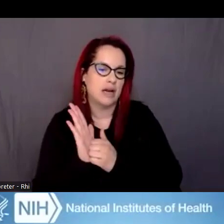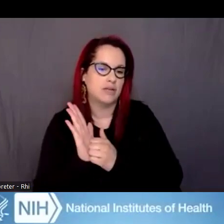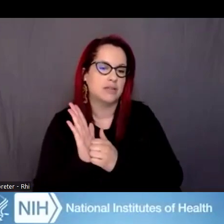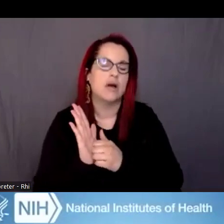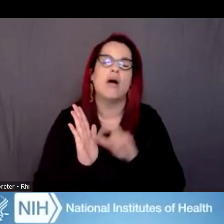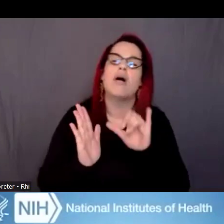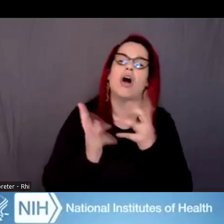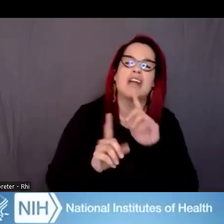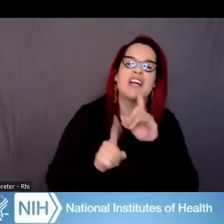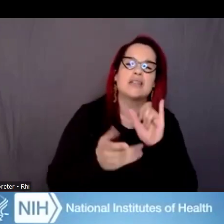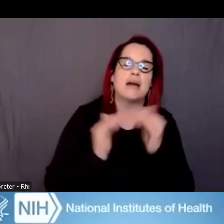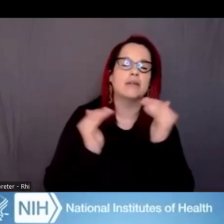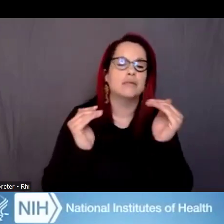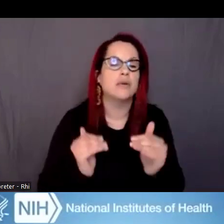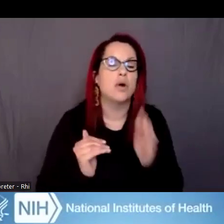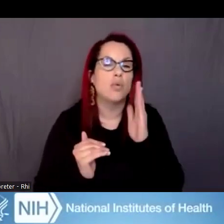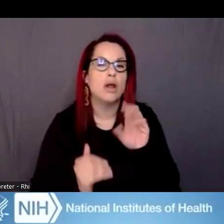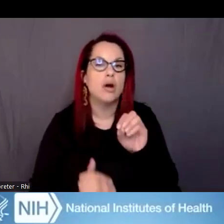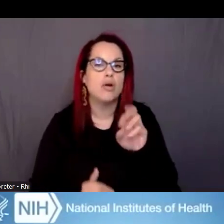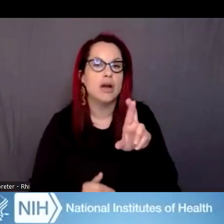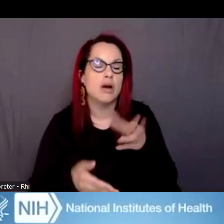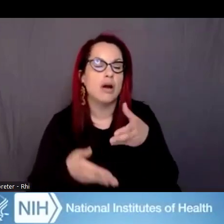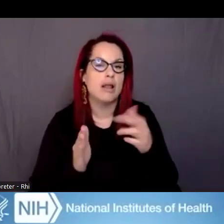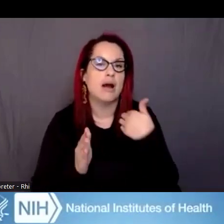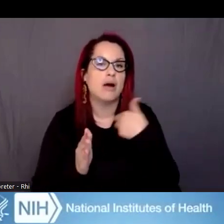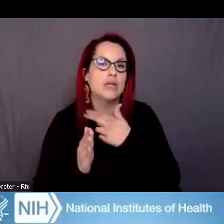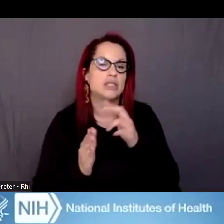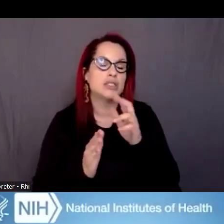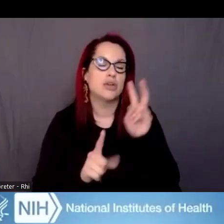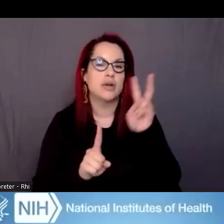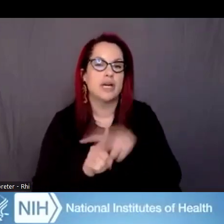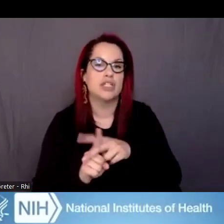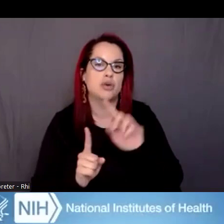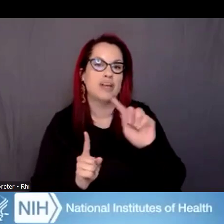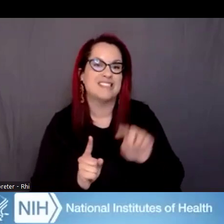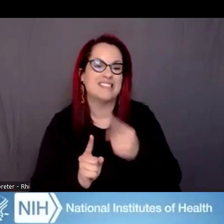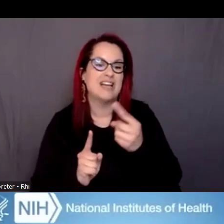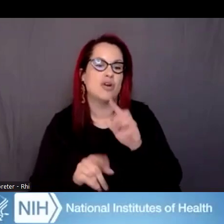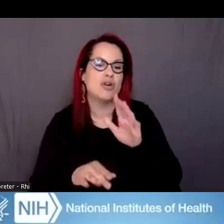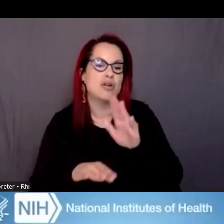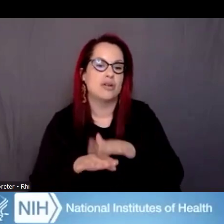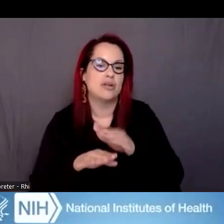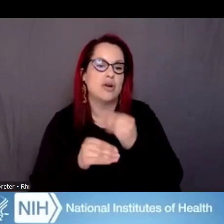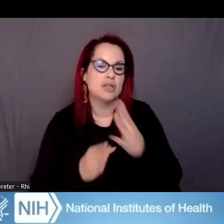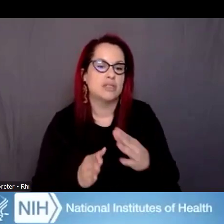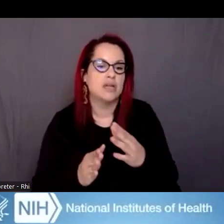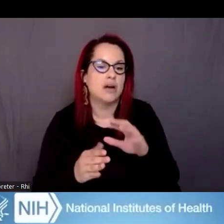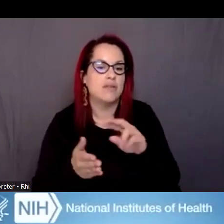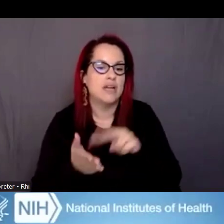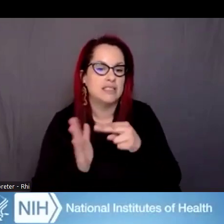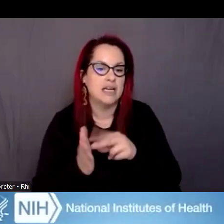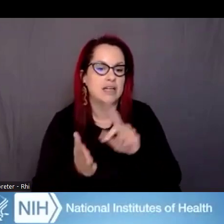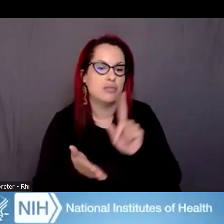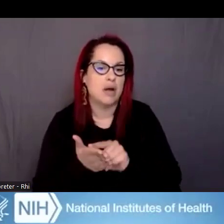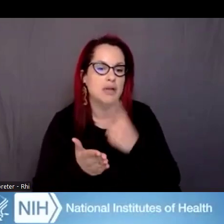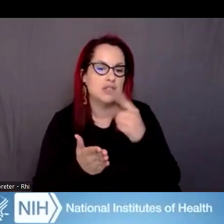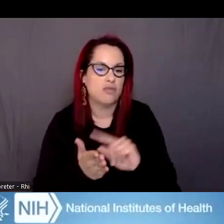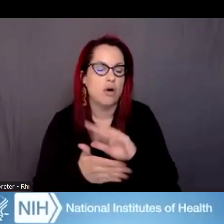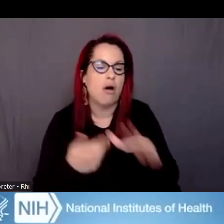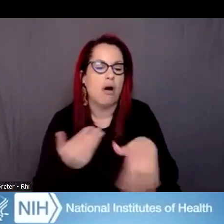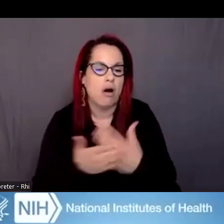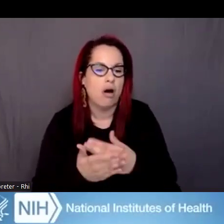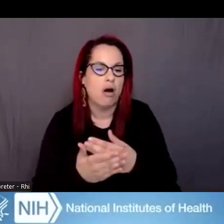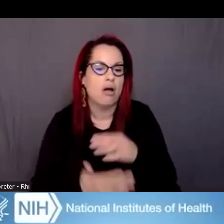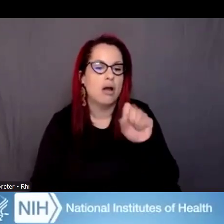Will OER allow us to issue a single notice of intent to publish for all SRF NOFOs that we plan to reissue and ones